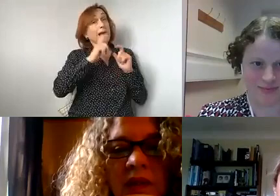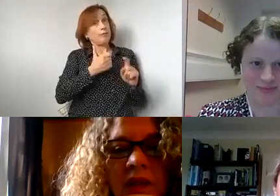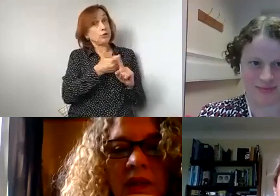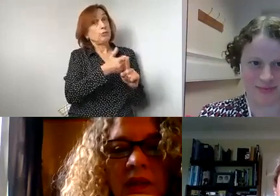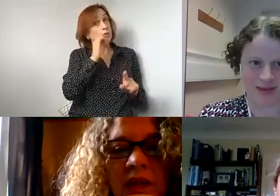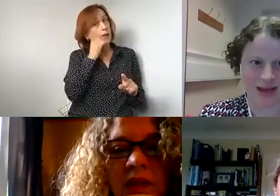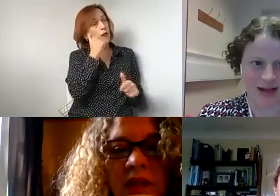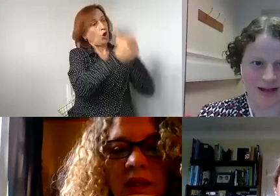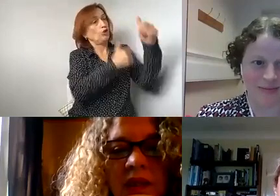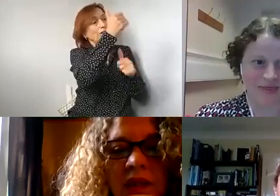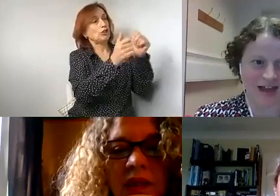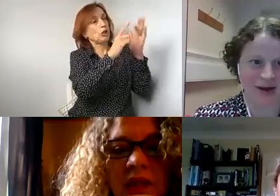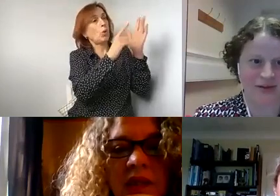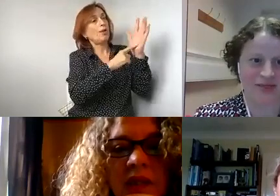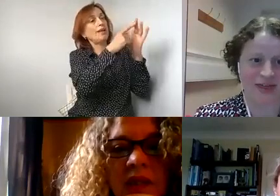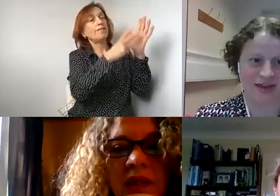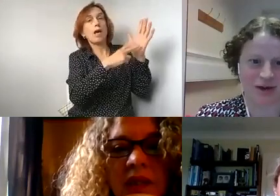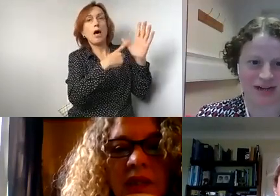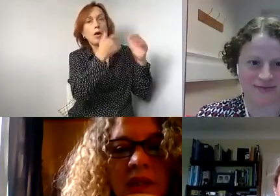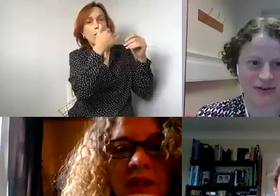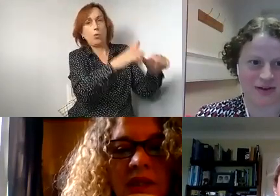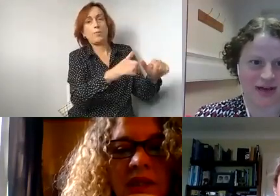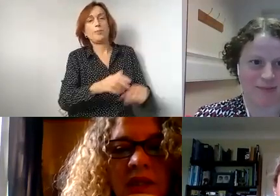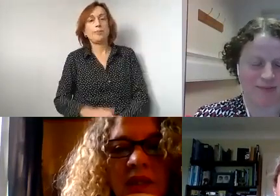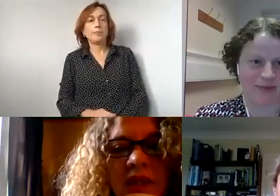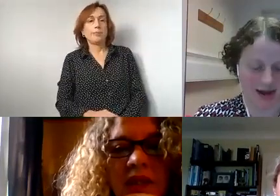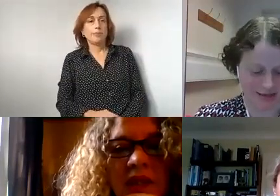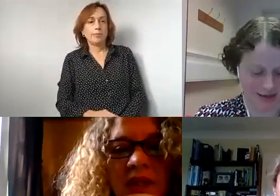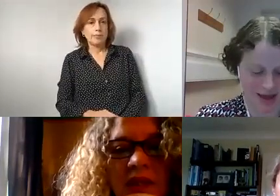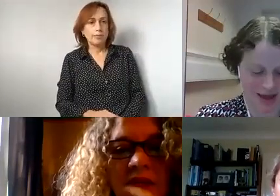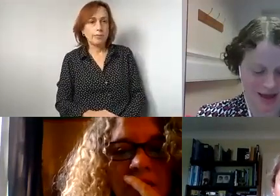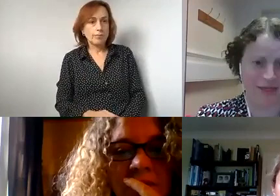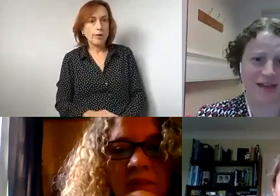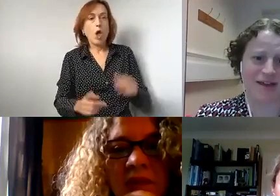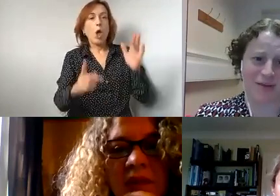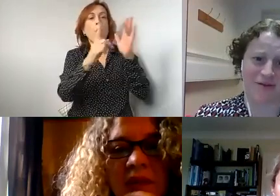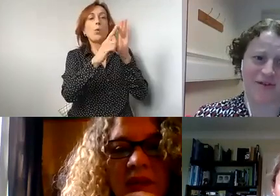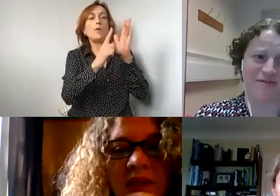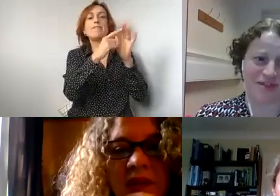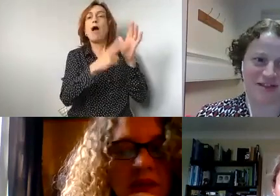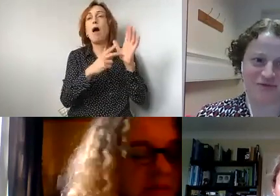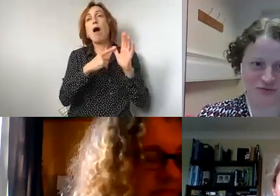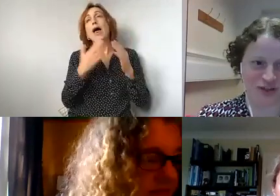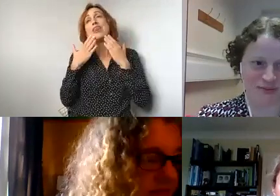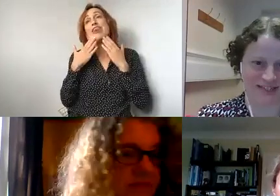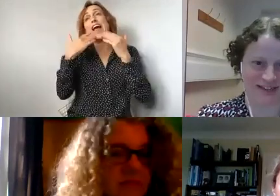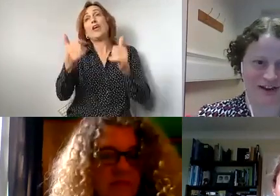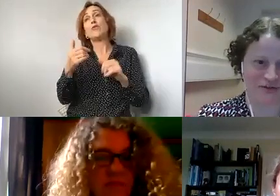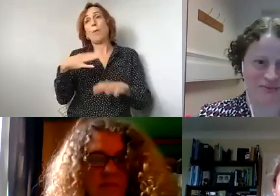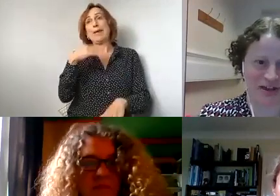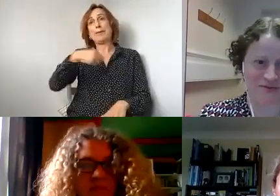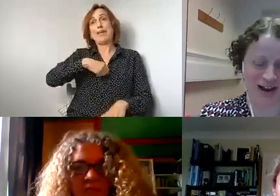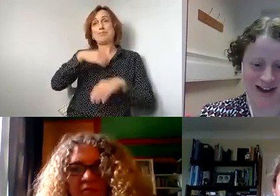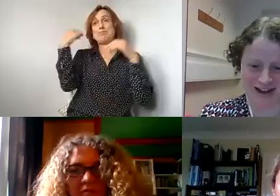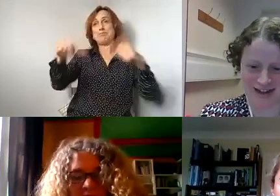Olivia. Thank you, Emma, and thank you, colleagues, for electing me. And thank you, Emma, for everything that you've done for the committee. I know you've